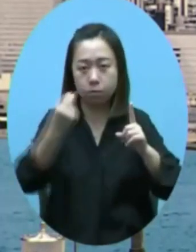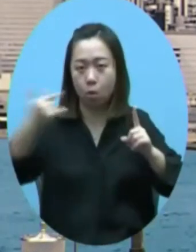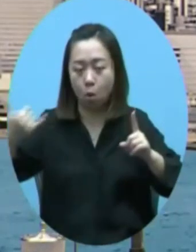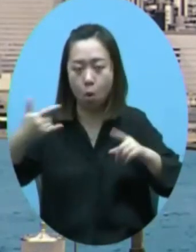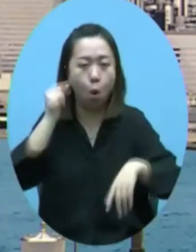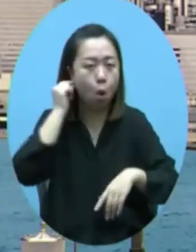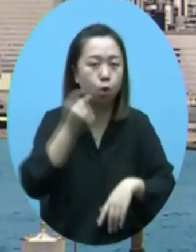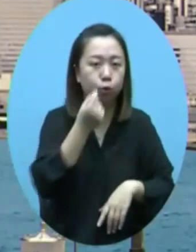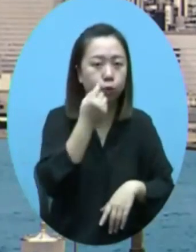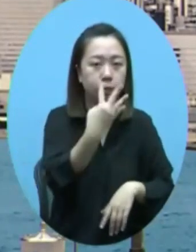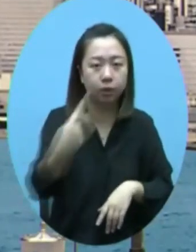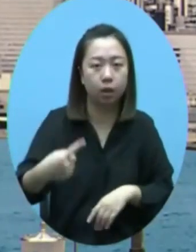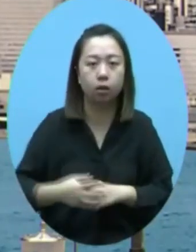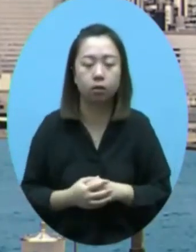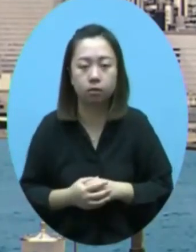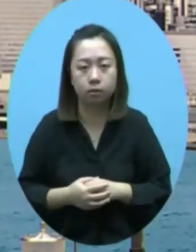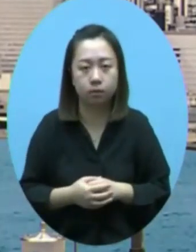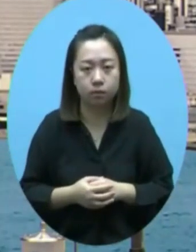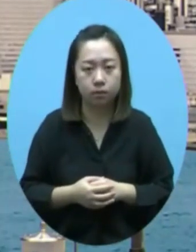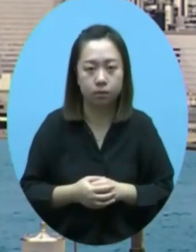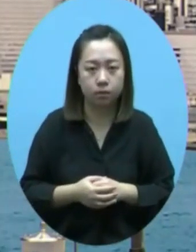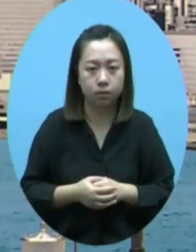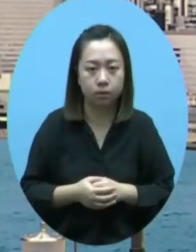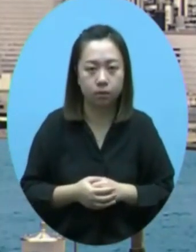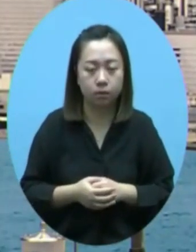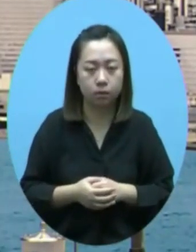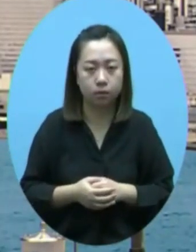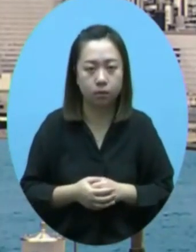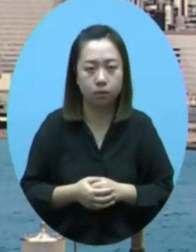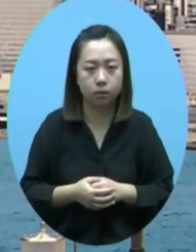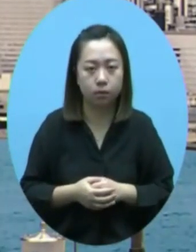And then 1376 is a 41-year-old female.